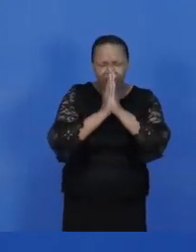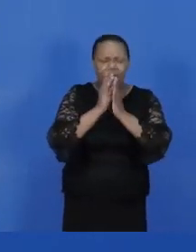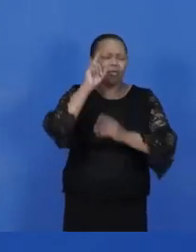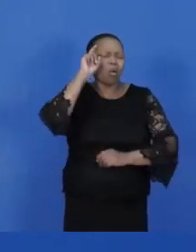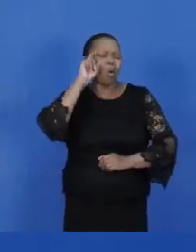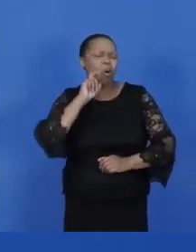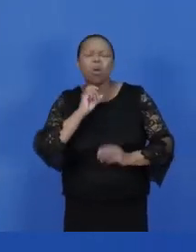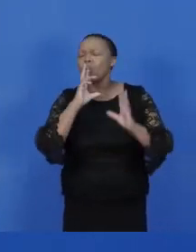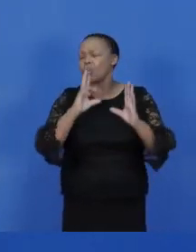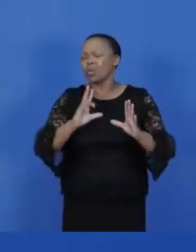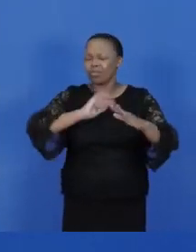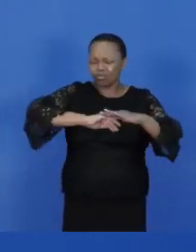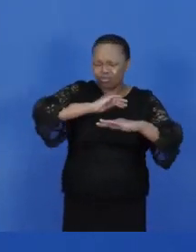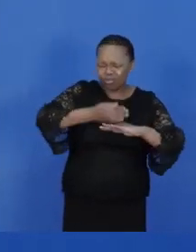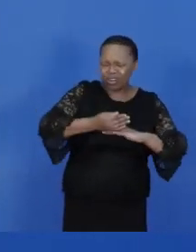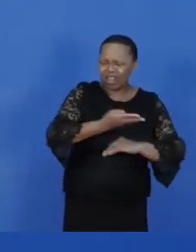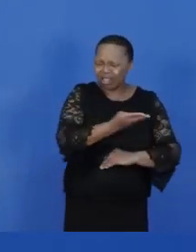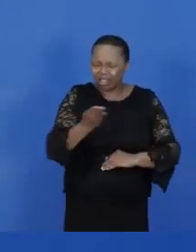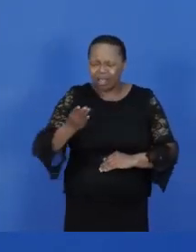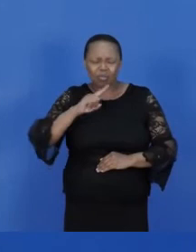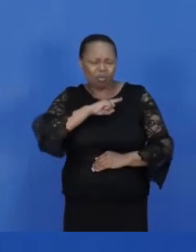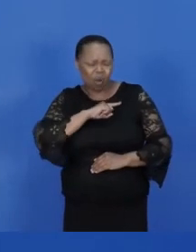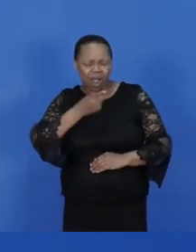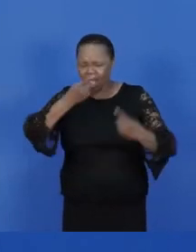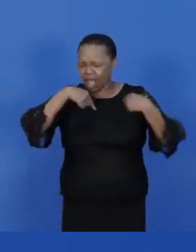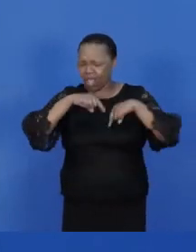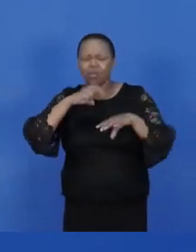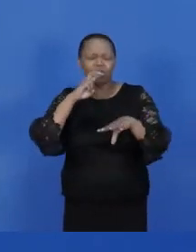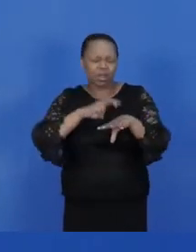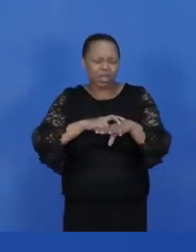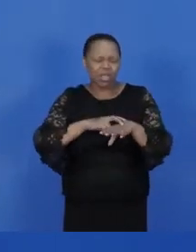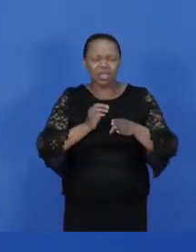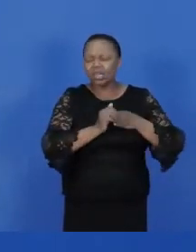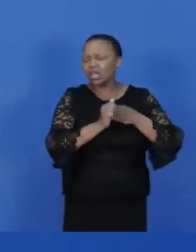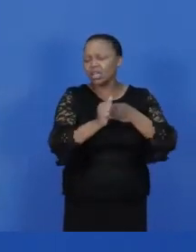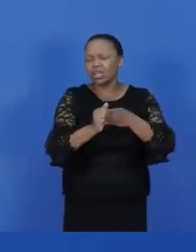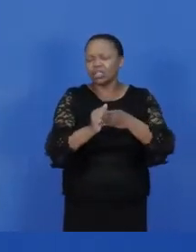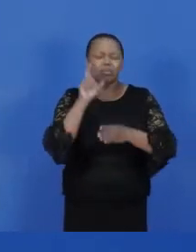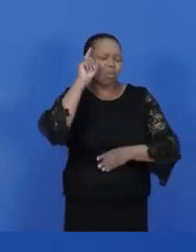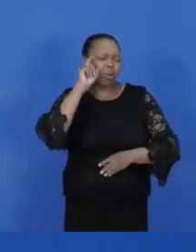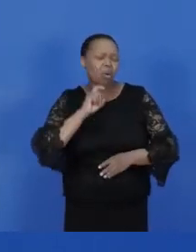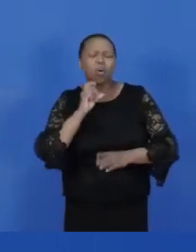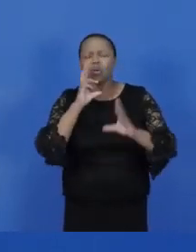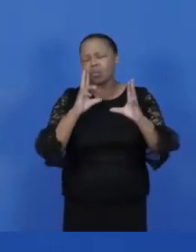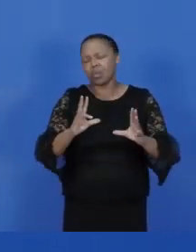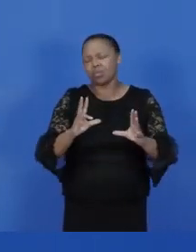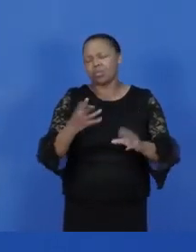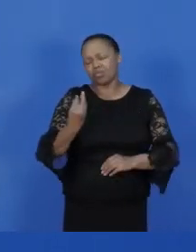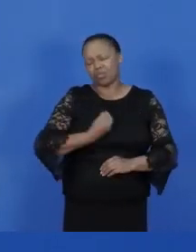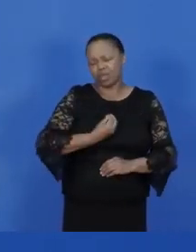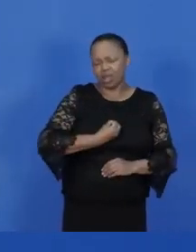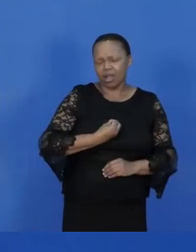Father God, for the elderly. Protect them, Father God, because we still need them, Father God, to guide, to give guidance to younger